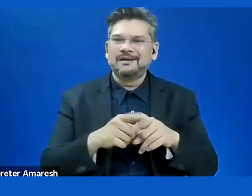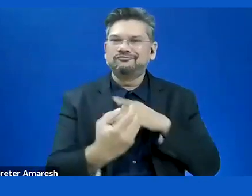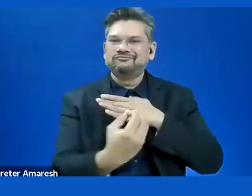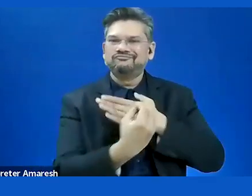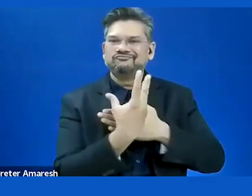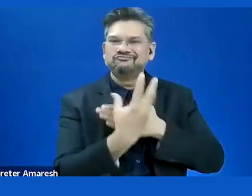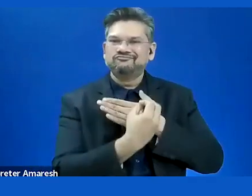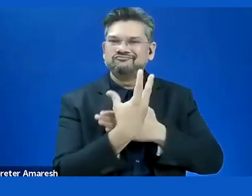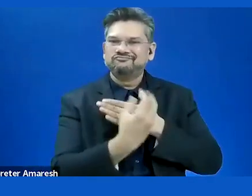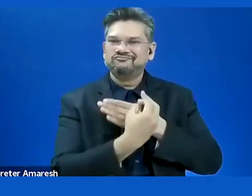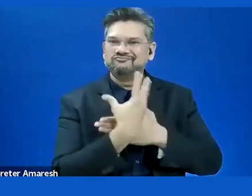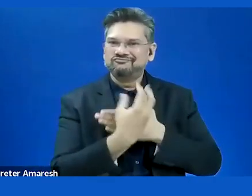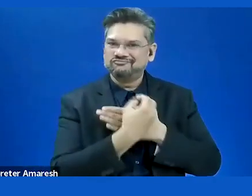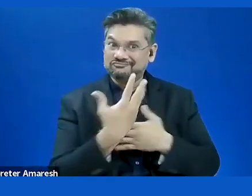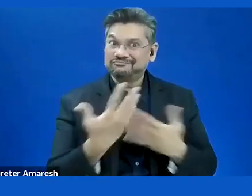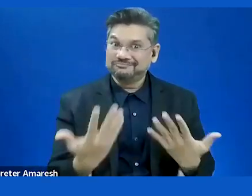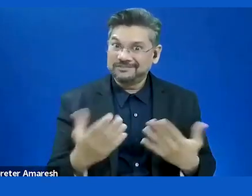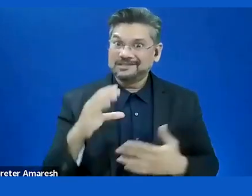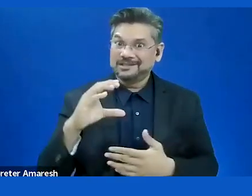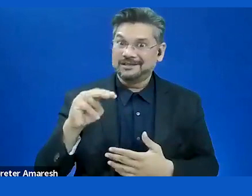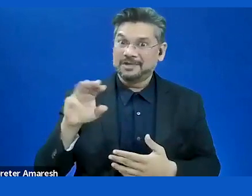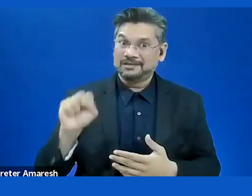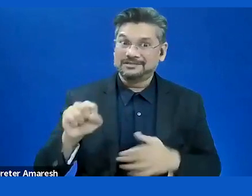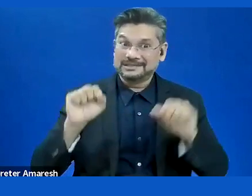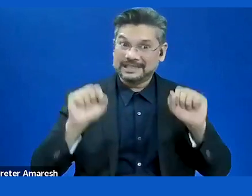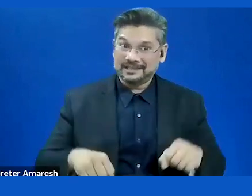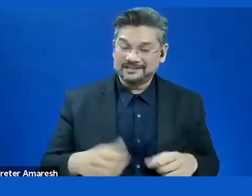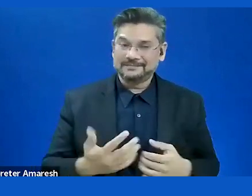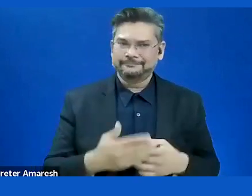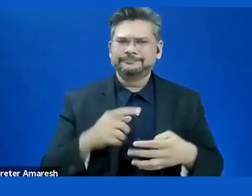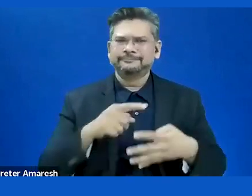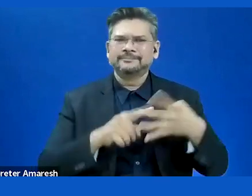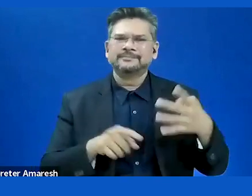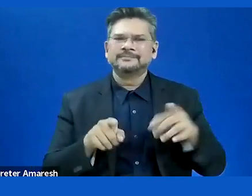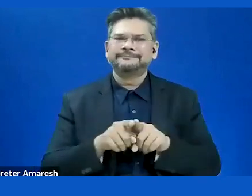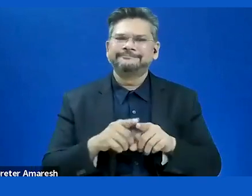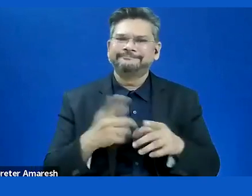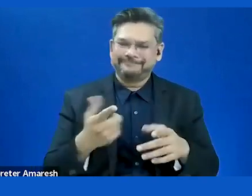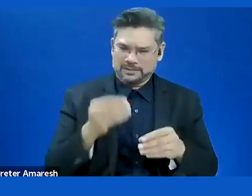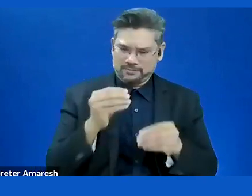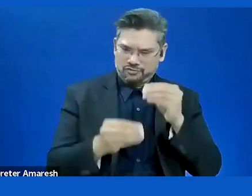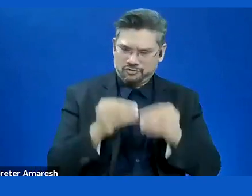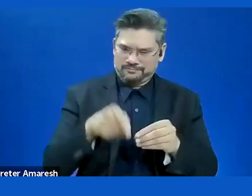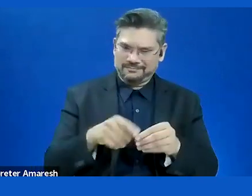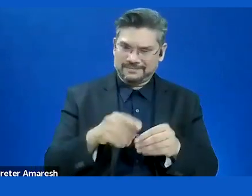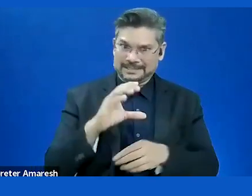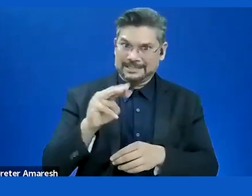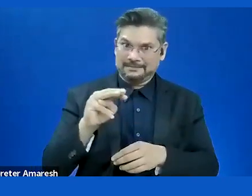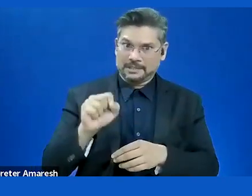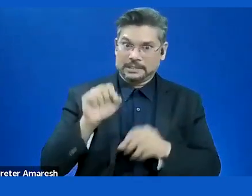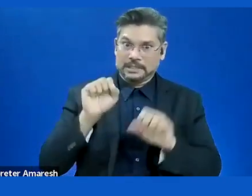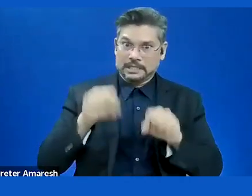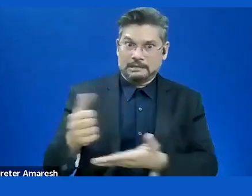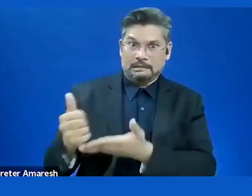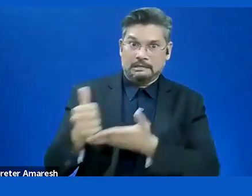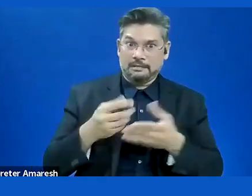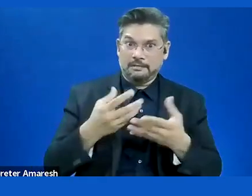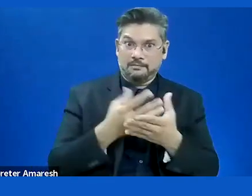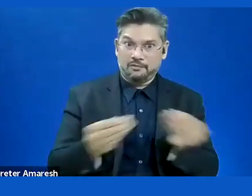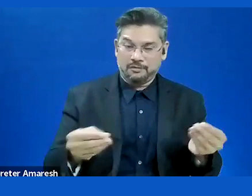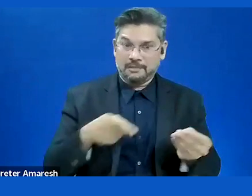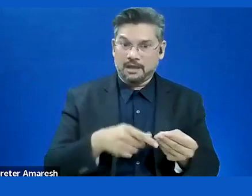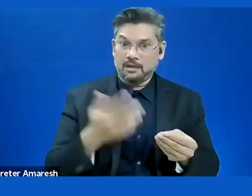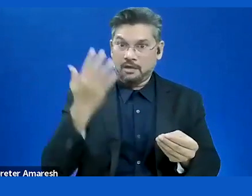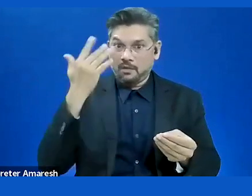a CMS could find about content. And the cool thing about fixing a problem in the CMS is that you're fixing it before it goes